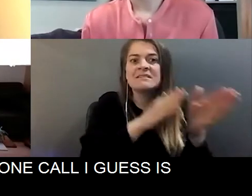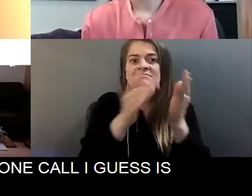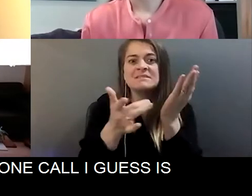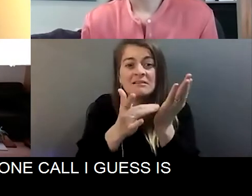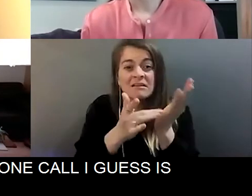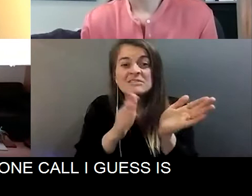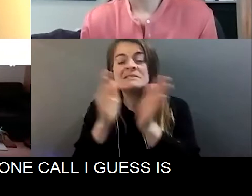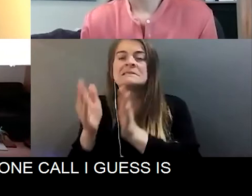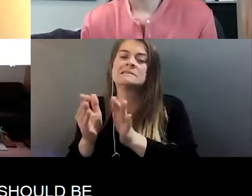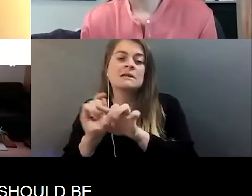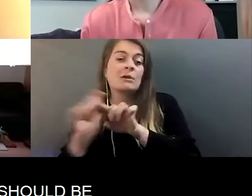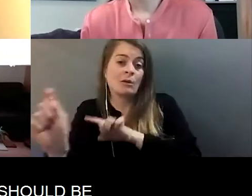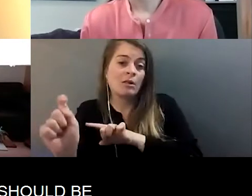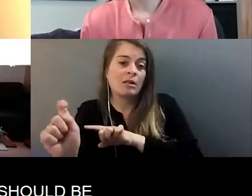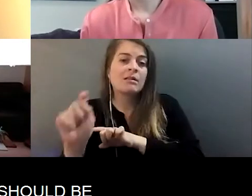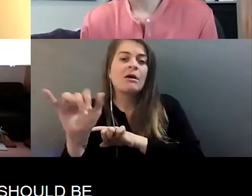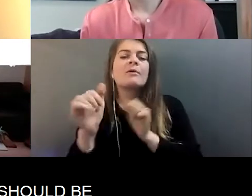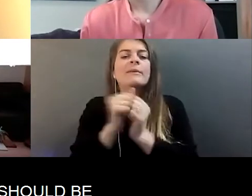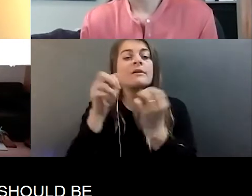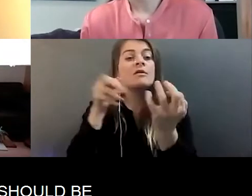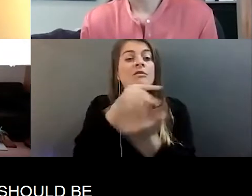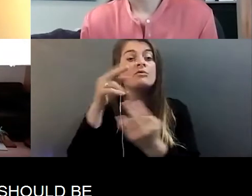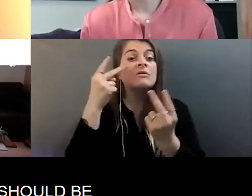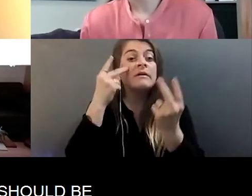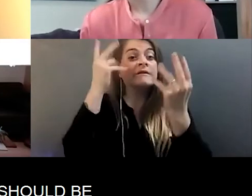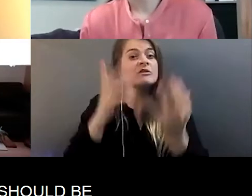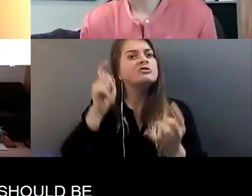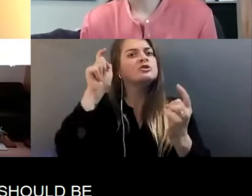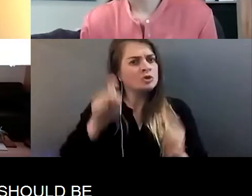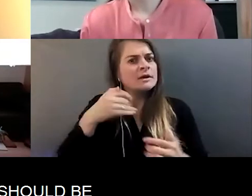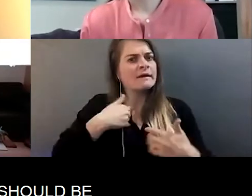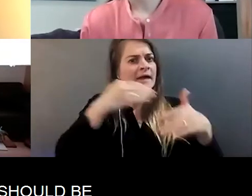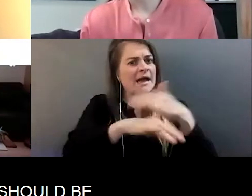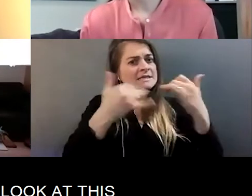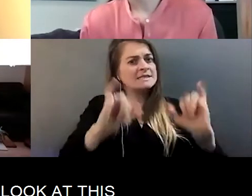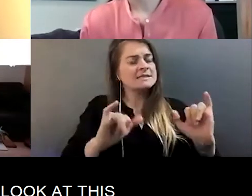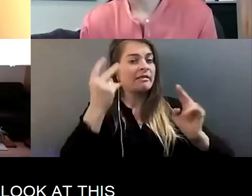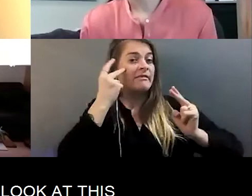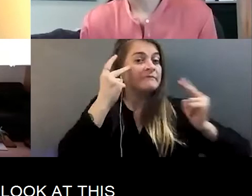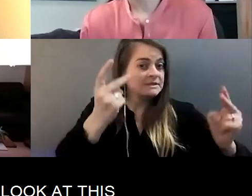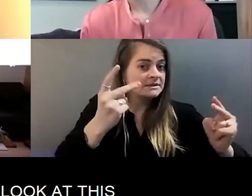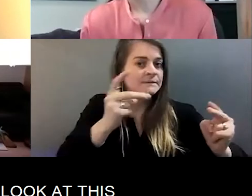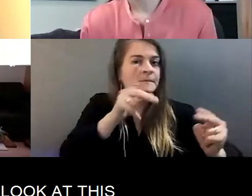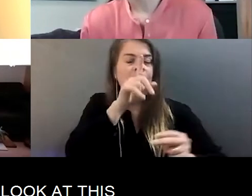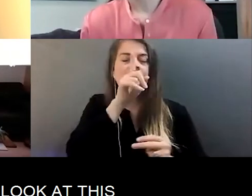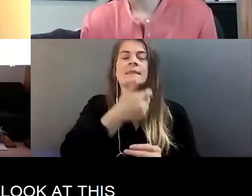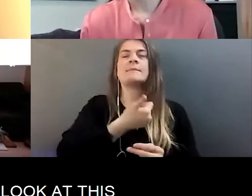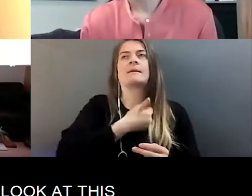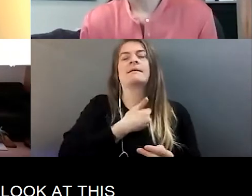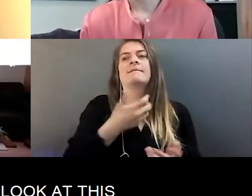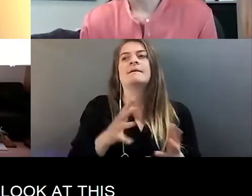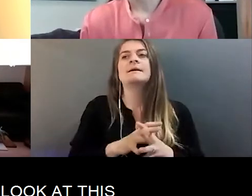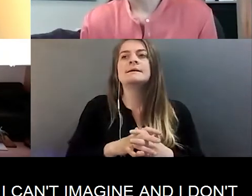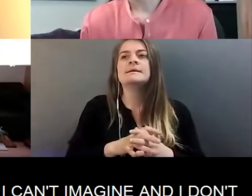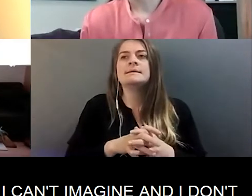after that. And also that social visitors should be able to visit as well. When I look at this from